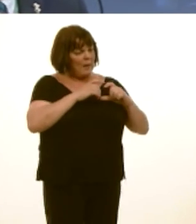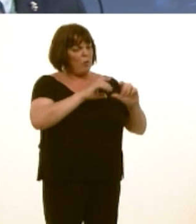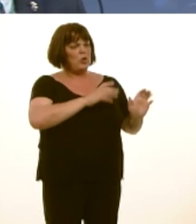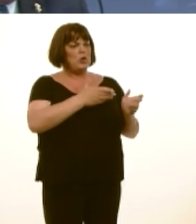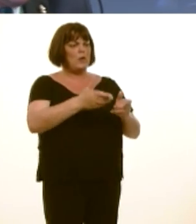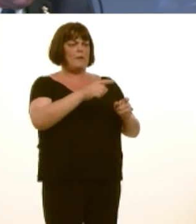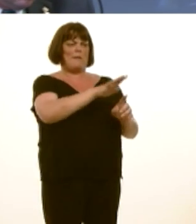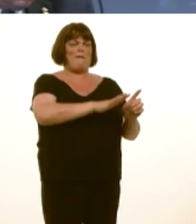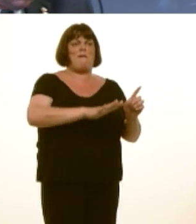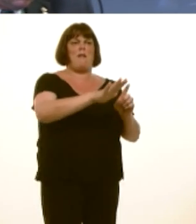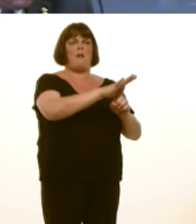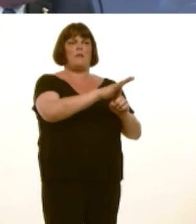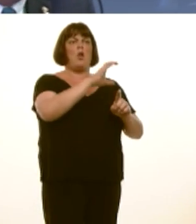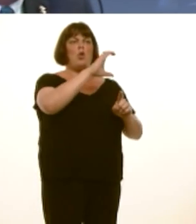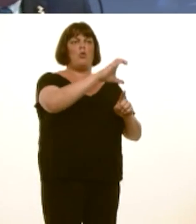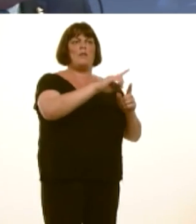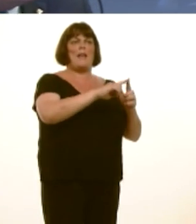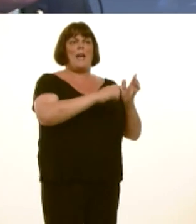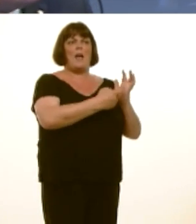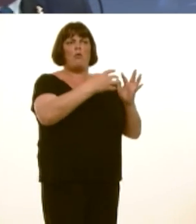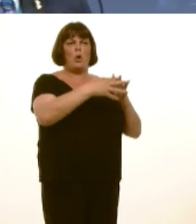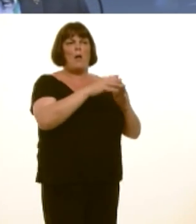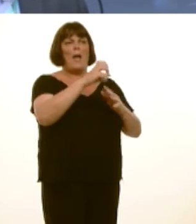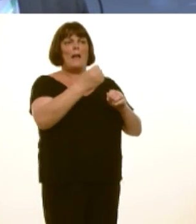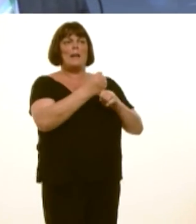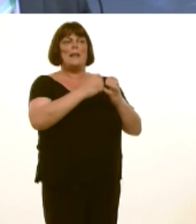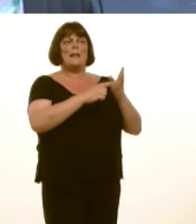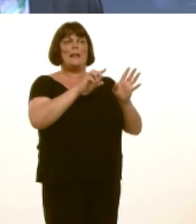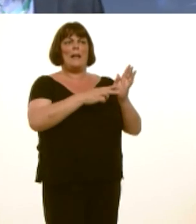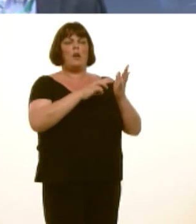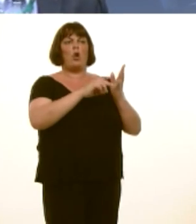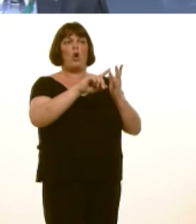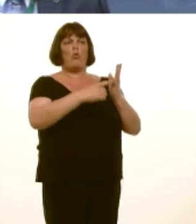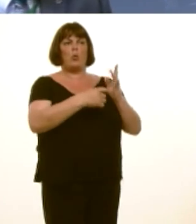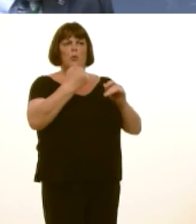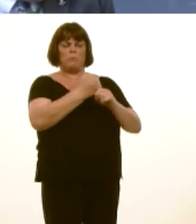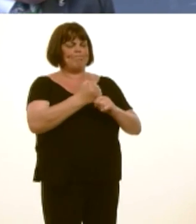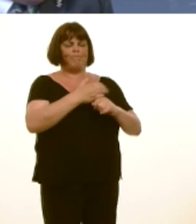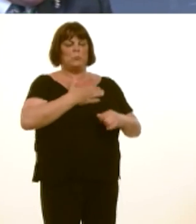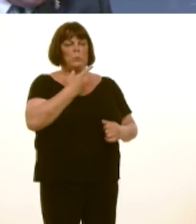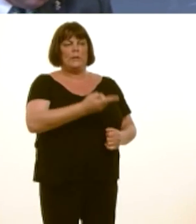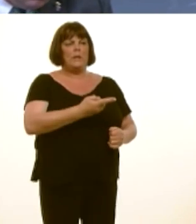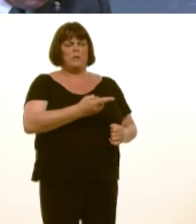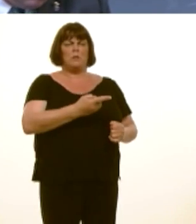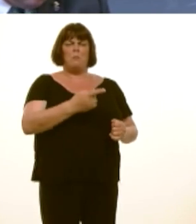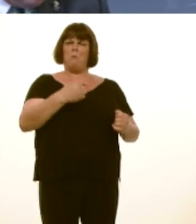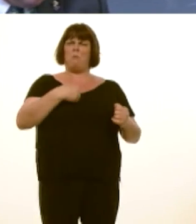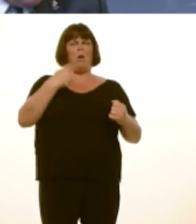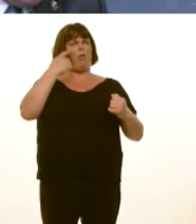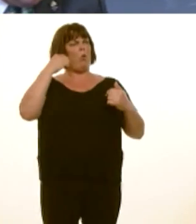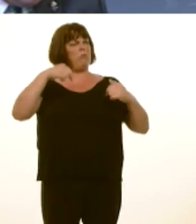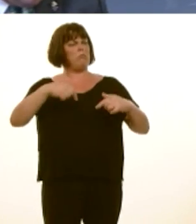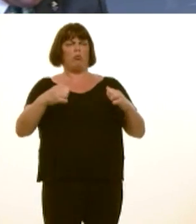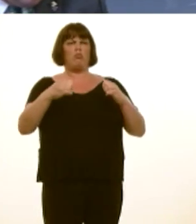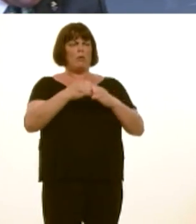the existing communities of Croesero and Kincorrog, effectively directly contrary to the assurances which we've had in this chamber. Is